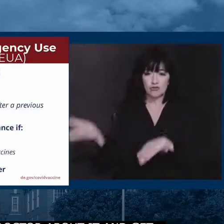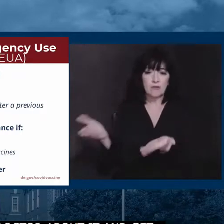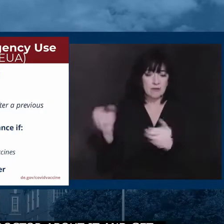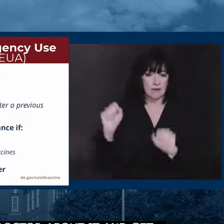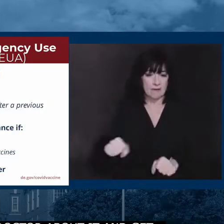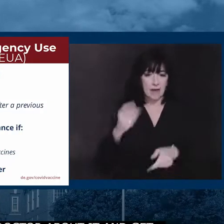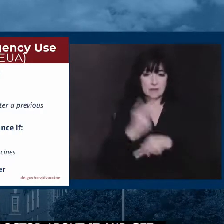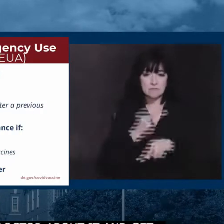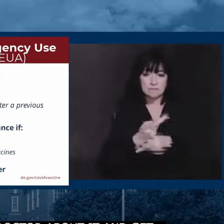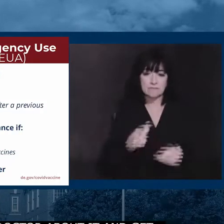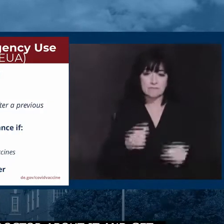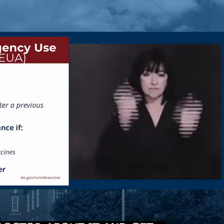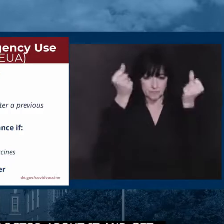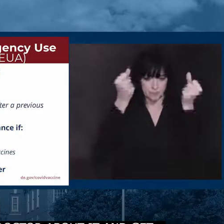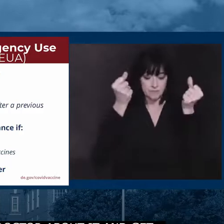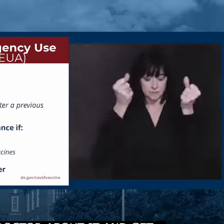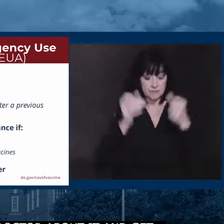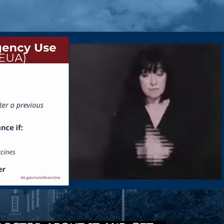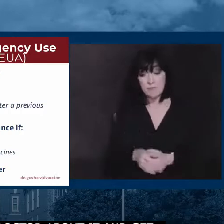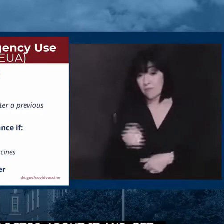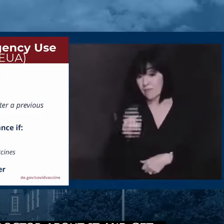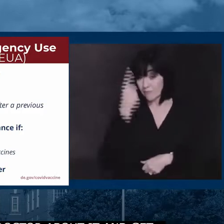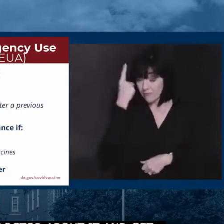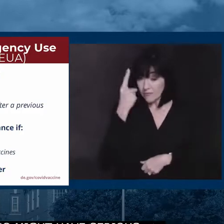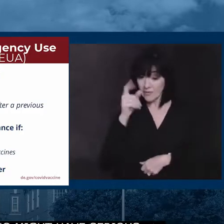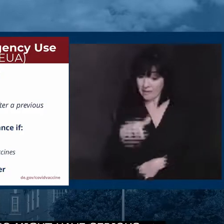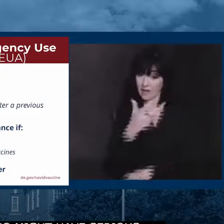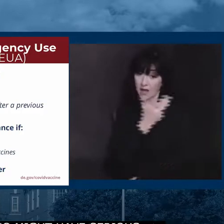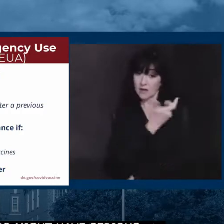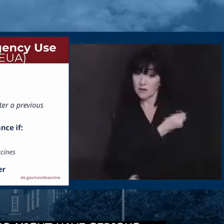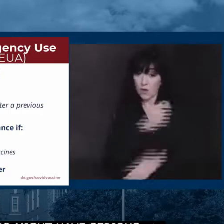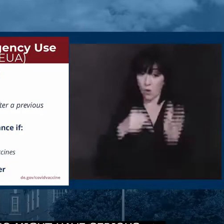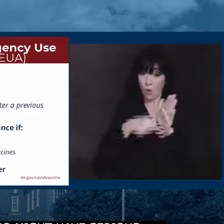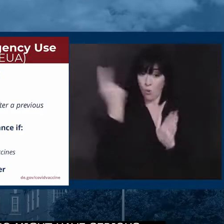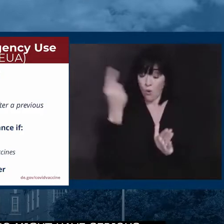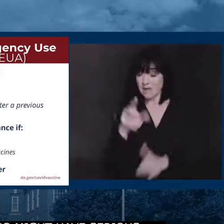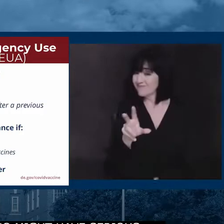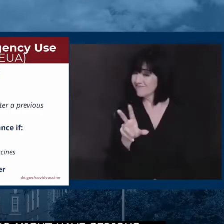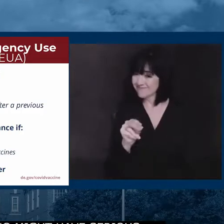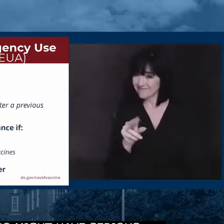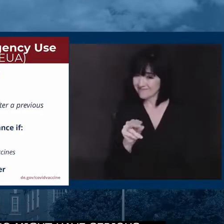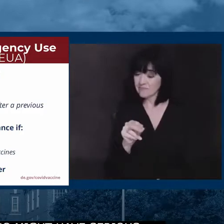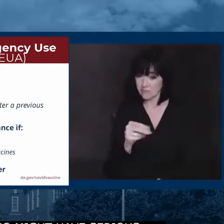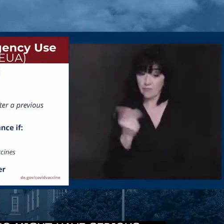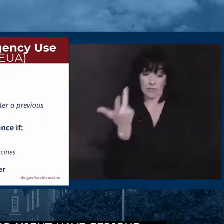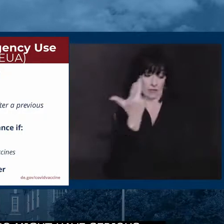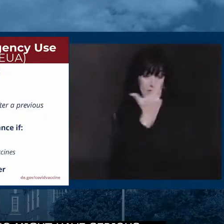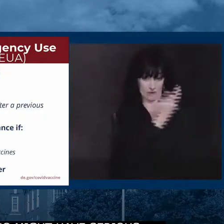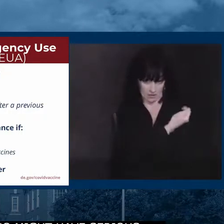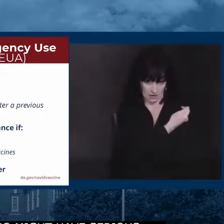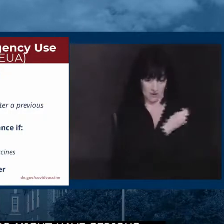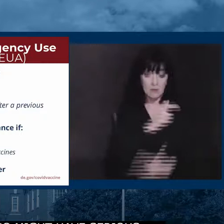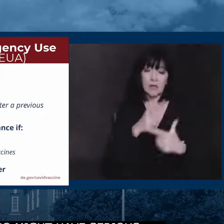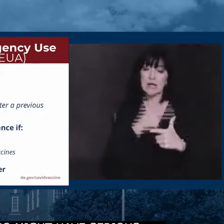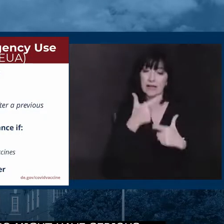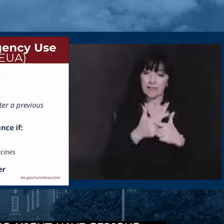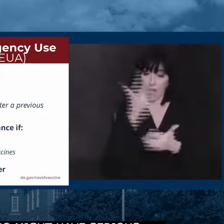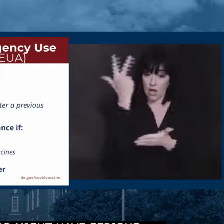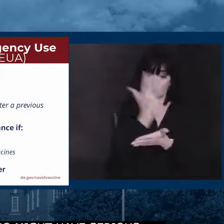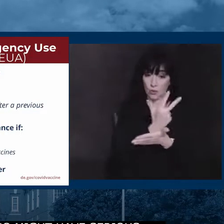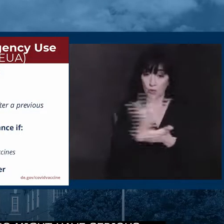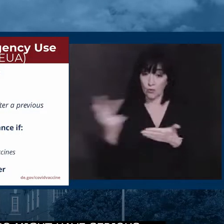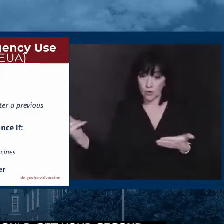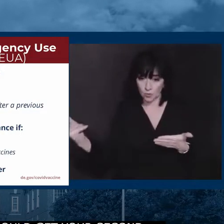vaccine, you should get your second dose about 3 weeks after. Now, it could be 17 days after, or it could